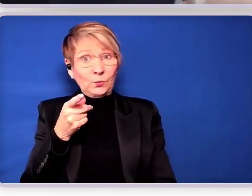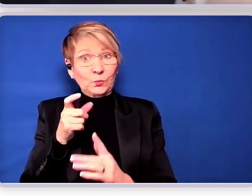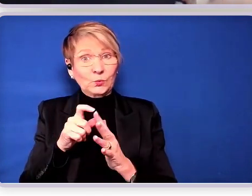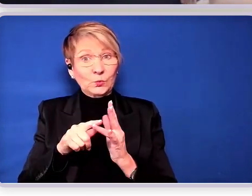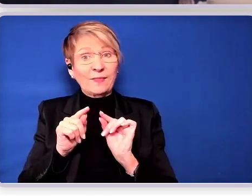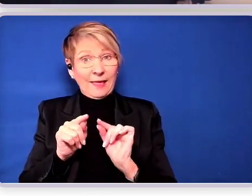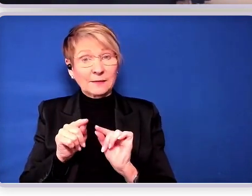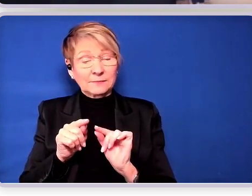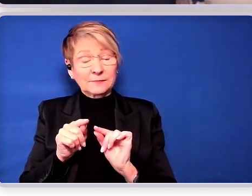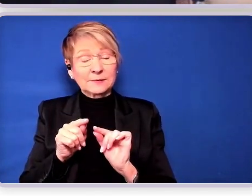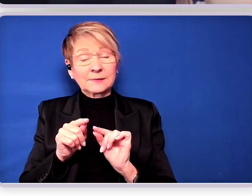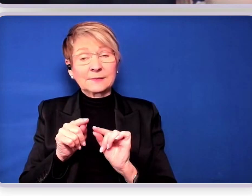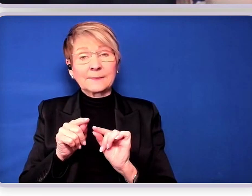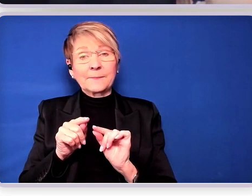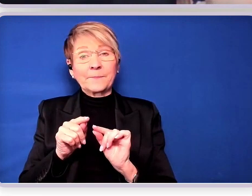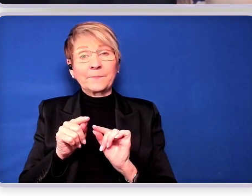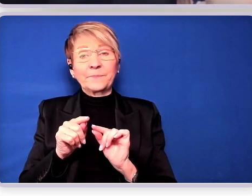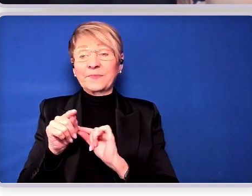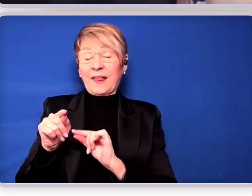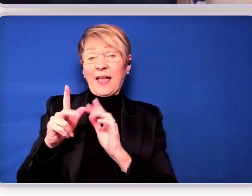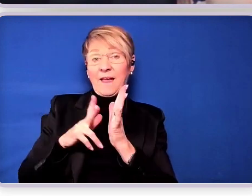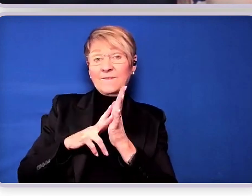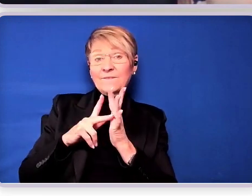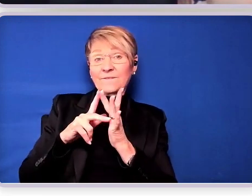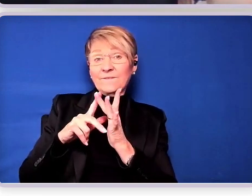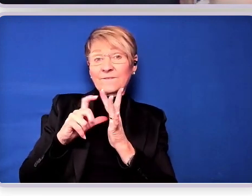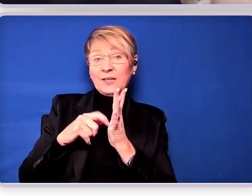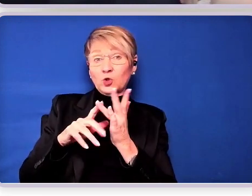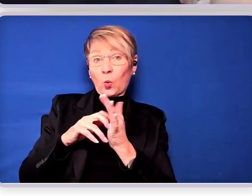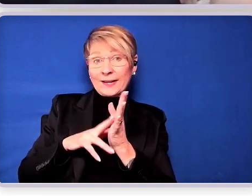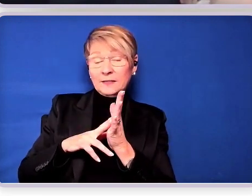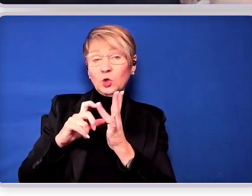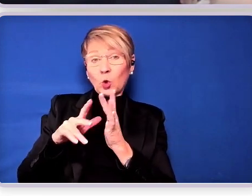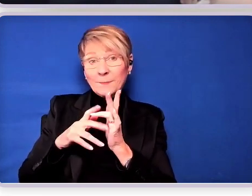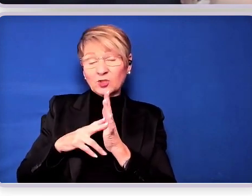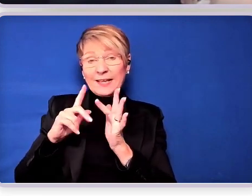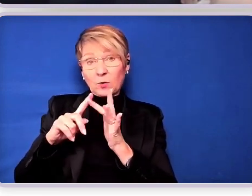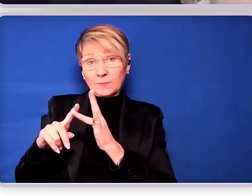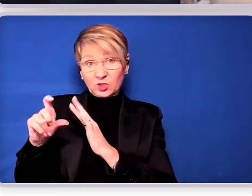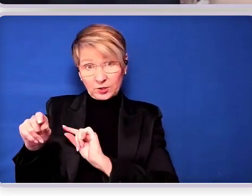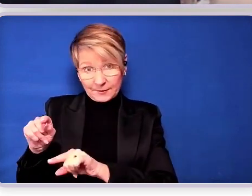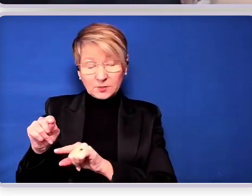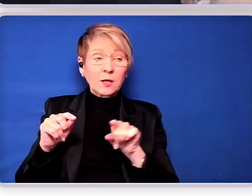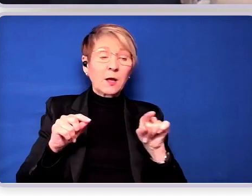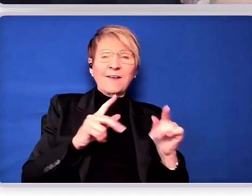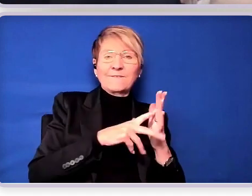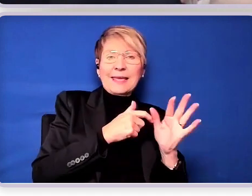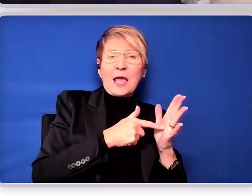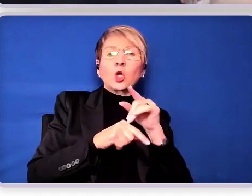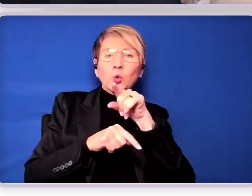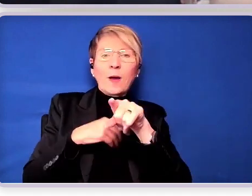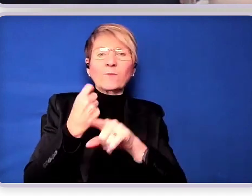even though the Victorian Commission and VCAT are fairly flexible, you've got a year from when the